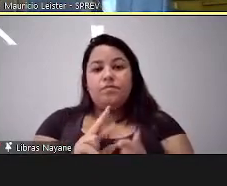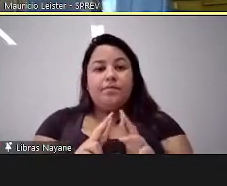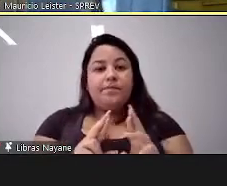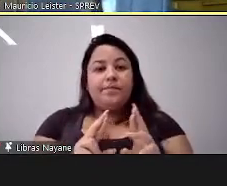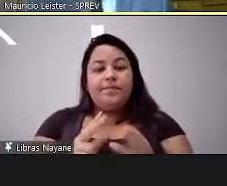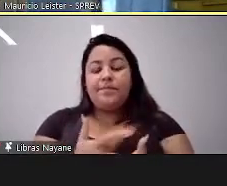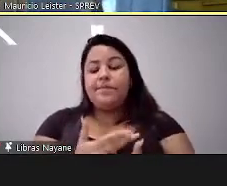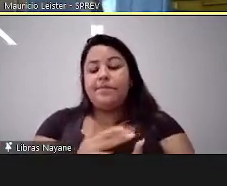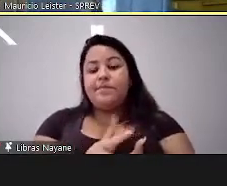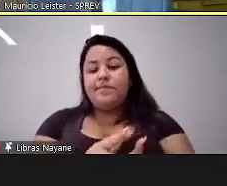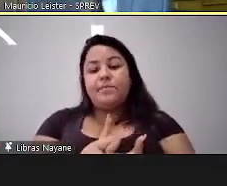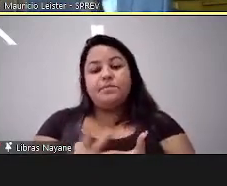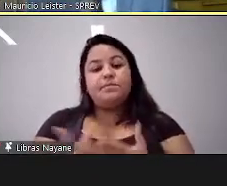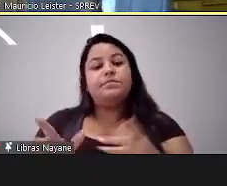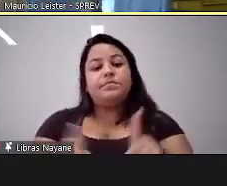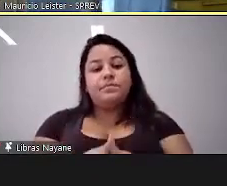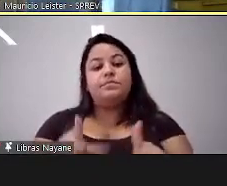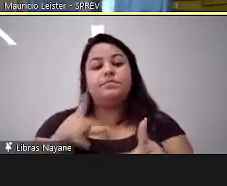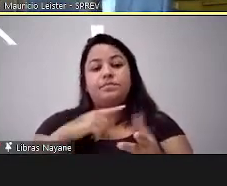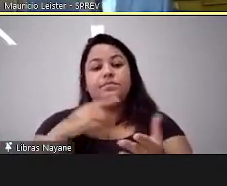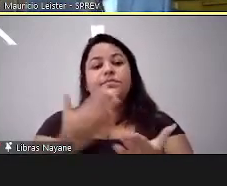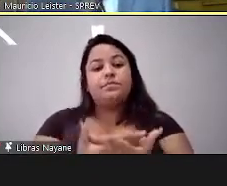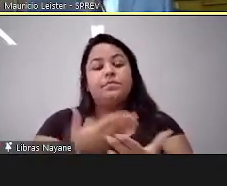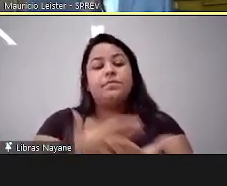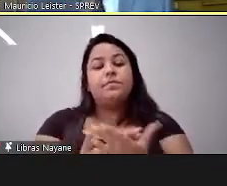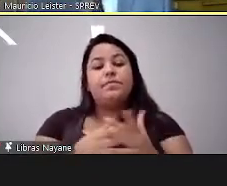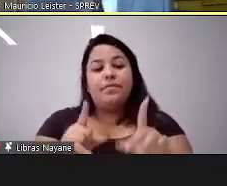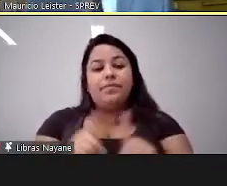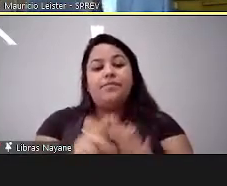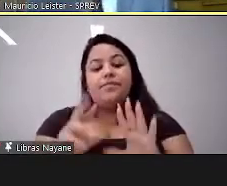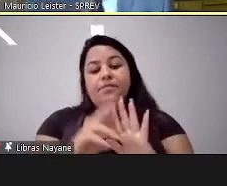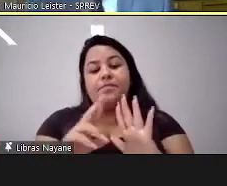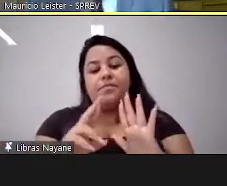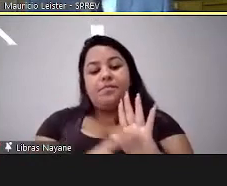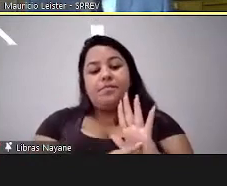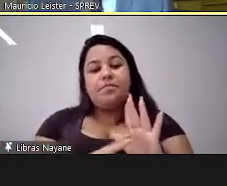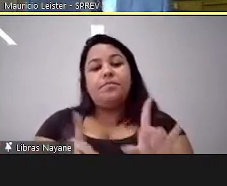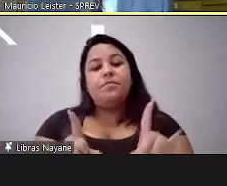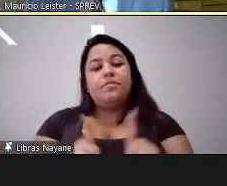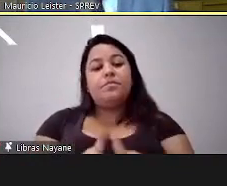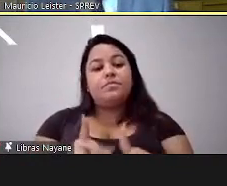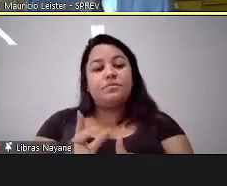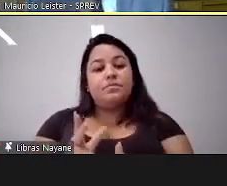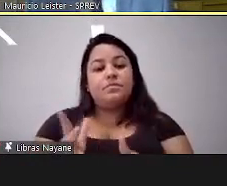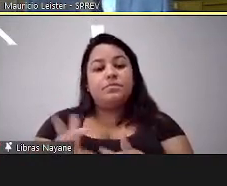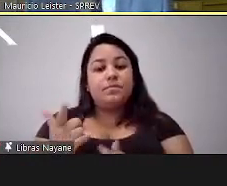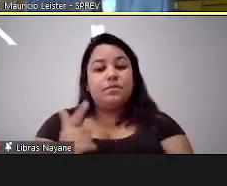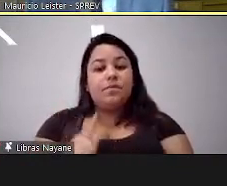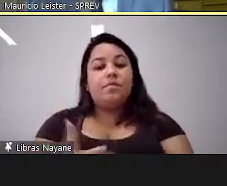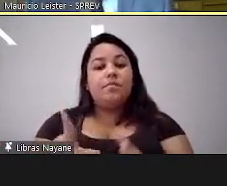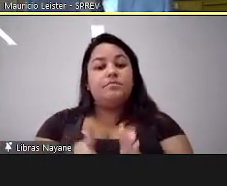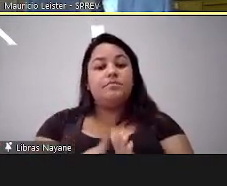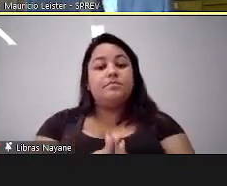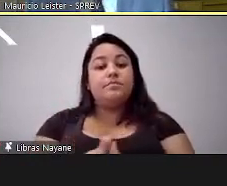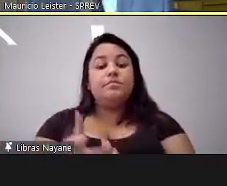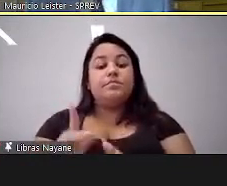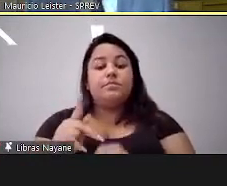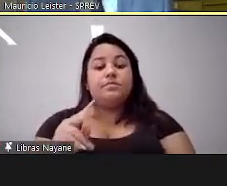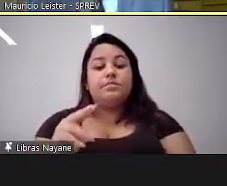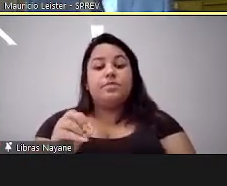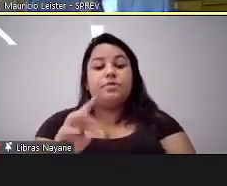a way to plan for the future, revisit the rules of vesting,